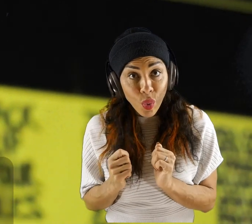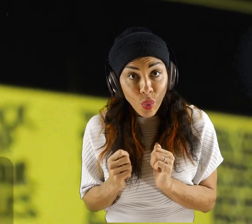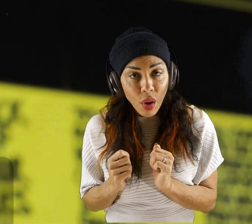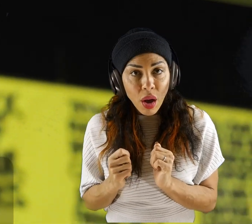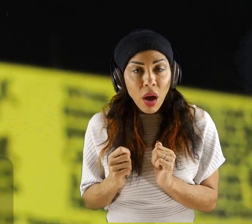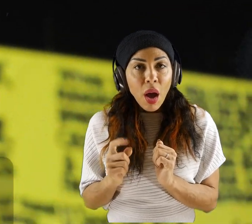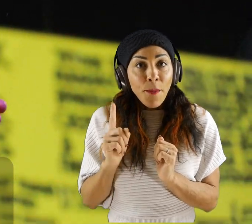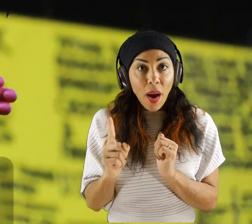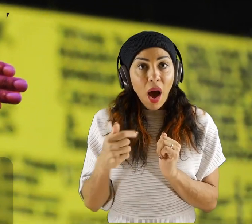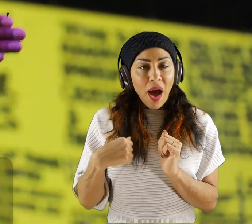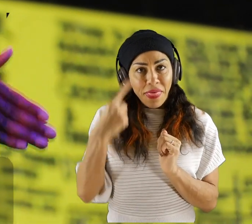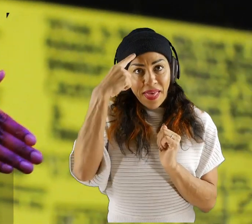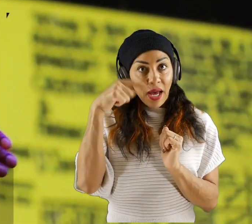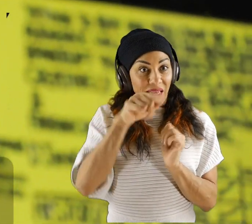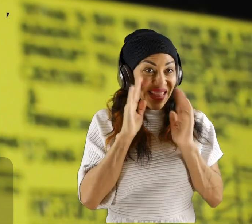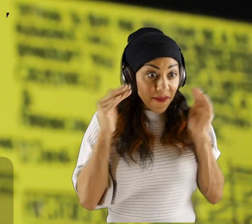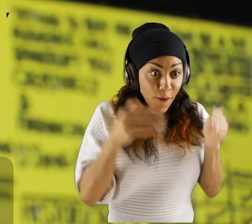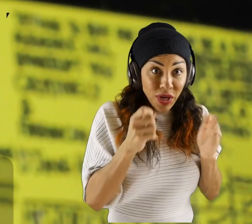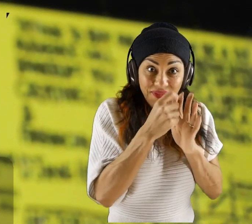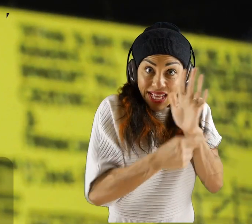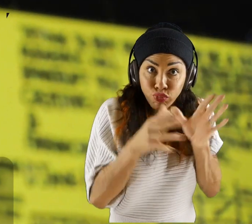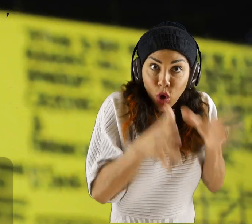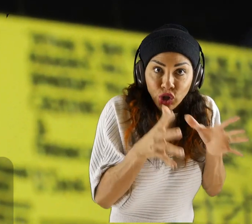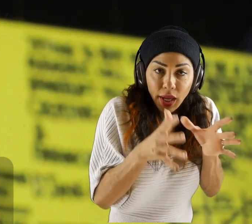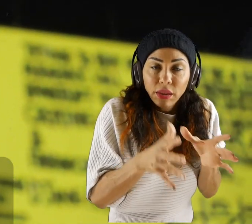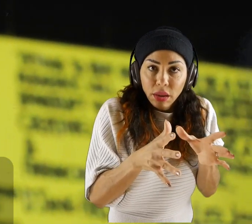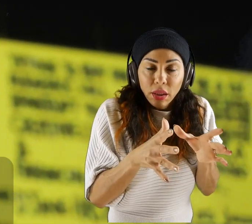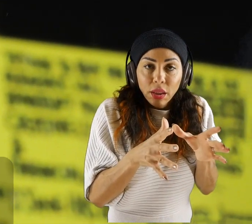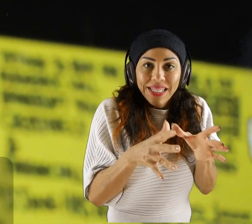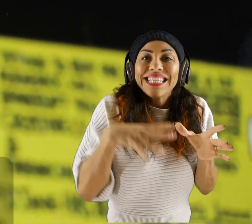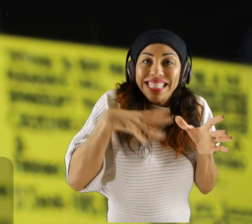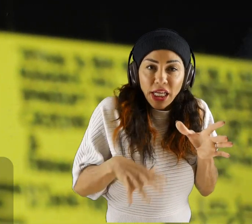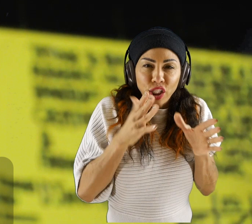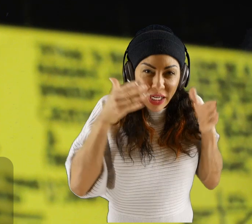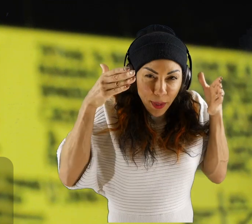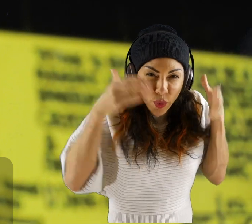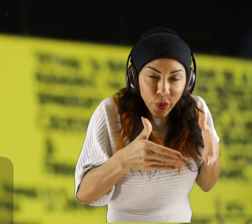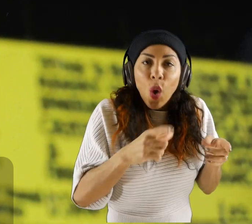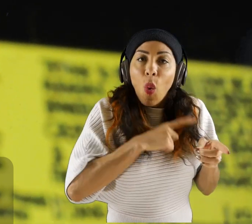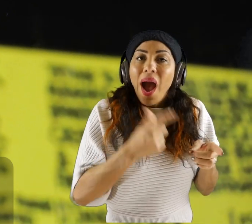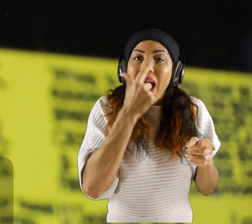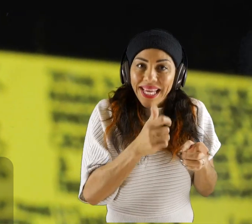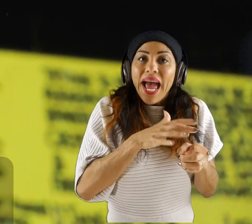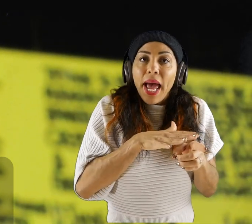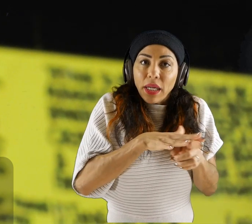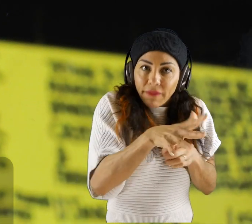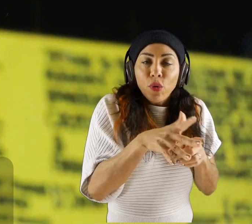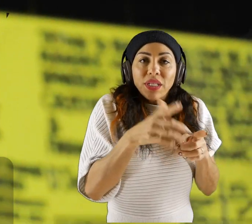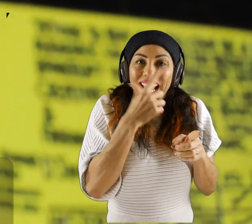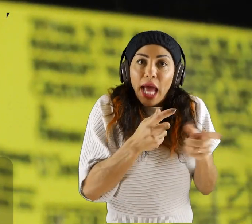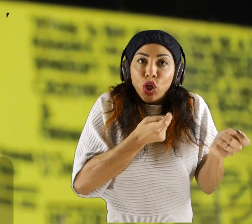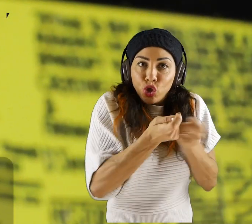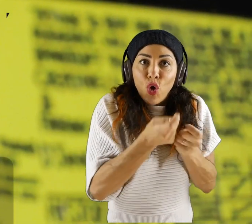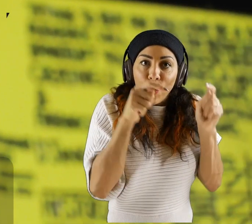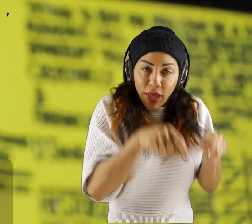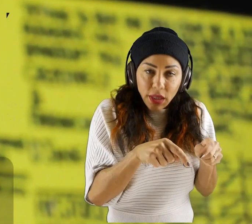like the hyper focus of this is necessary to affect something that I can control. And coming here, doing stuff, being around up